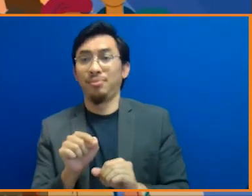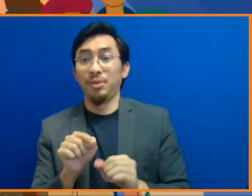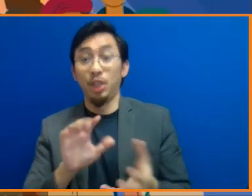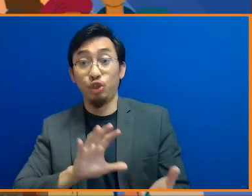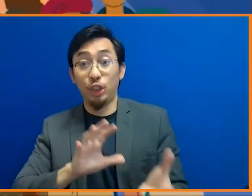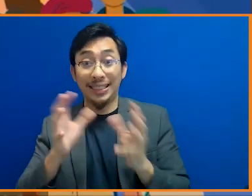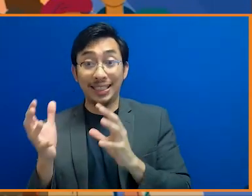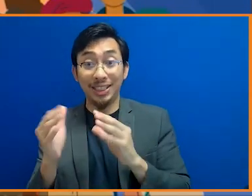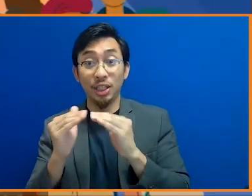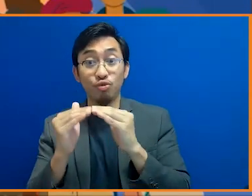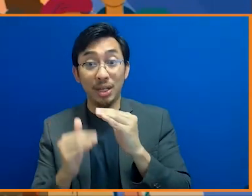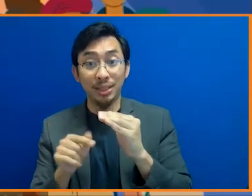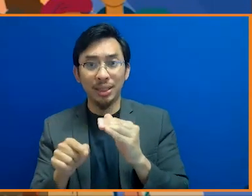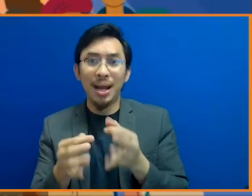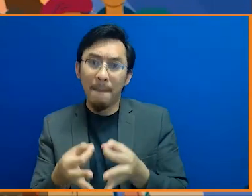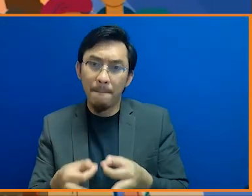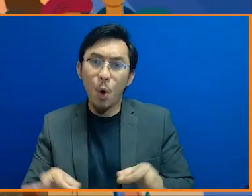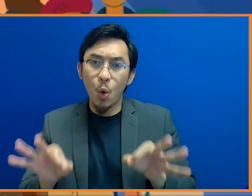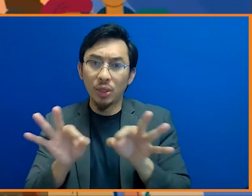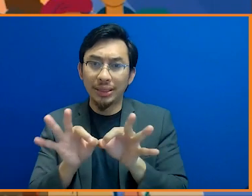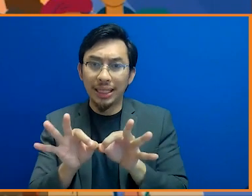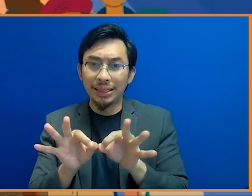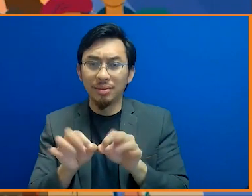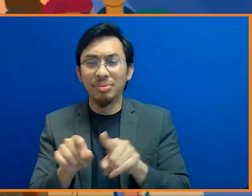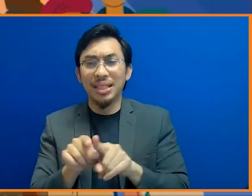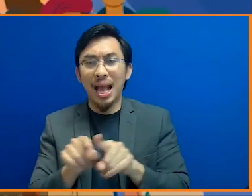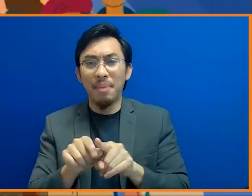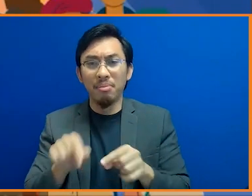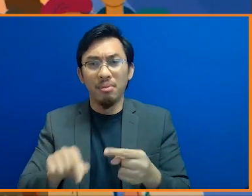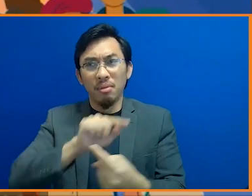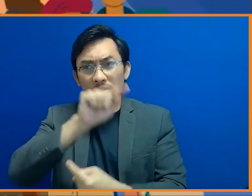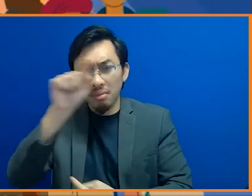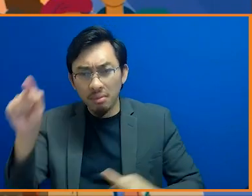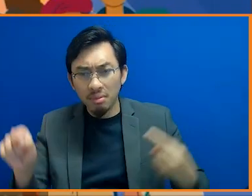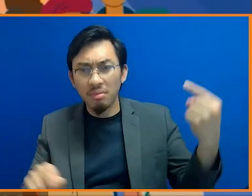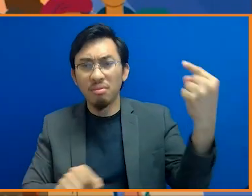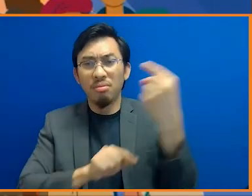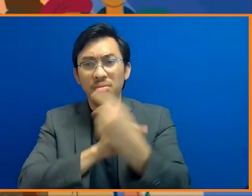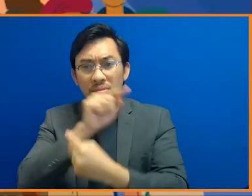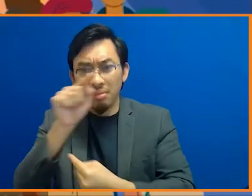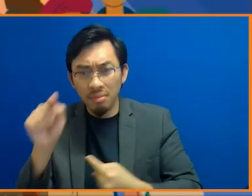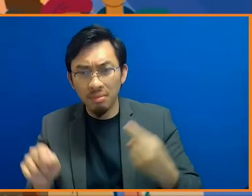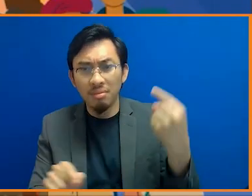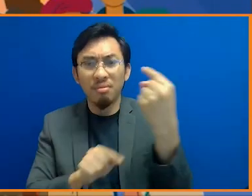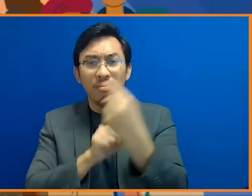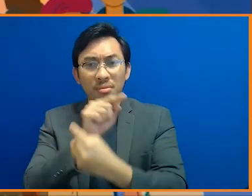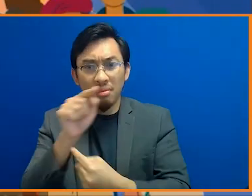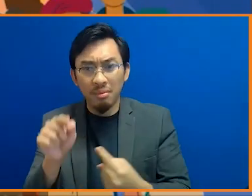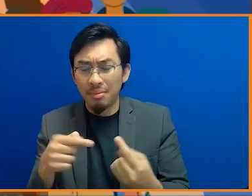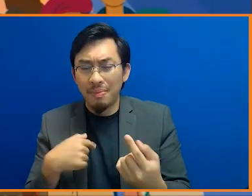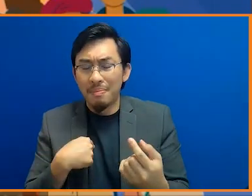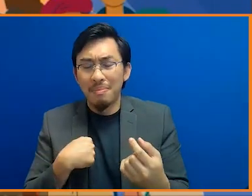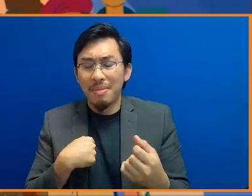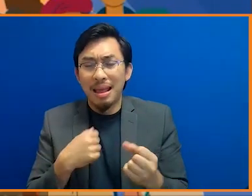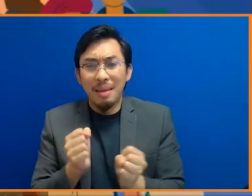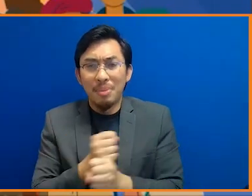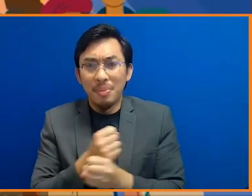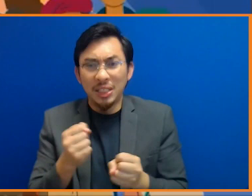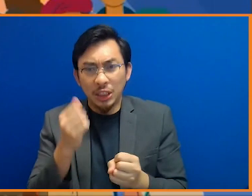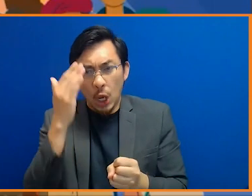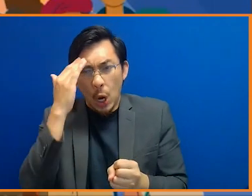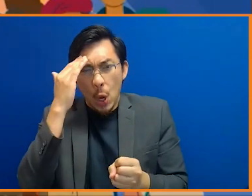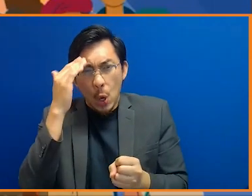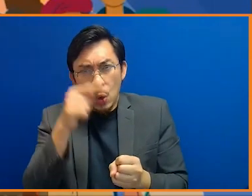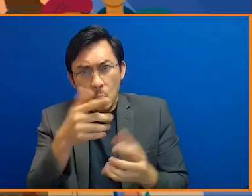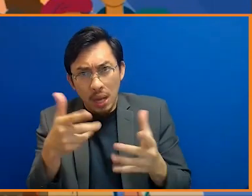disaster risk reduction is important because the cycle of the disaster is not that exact. We cannot